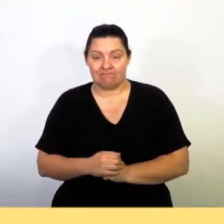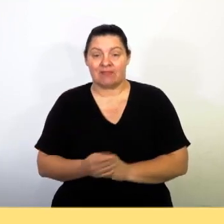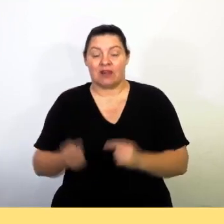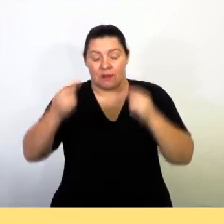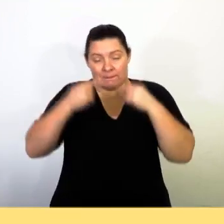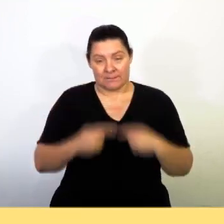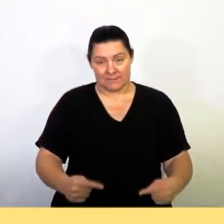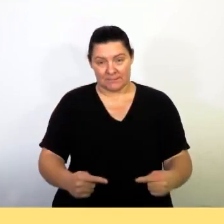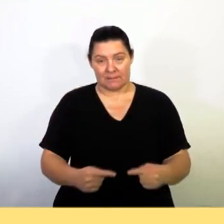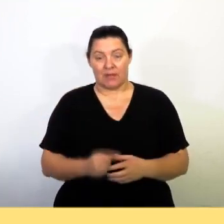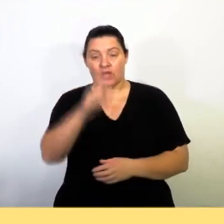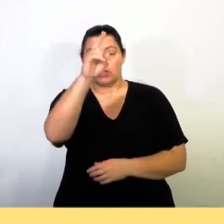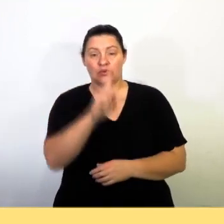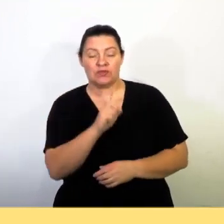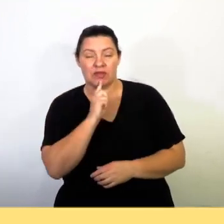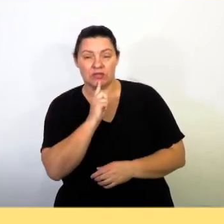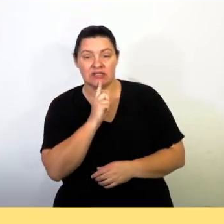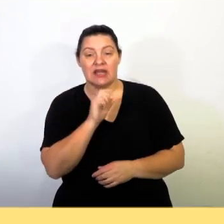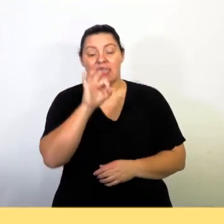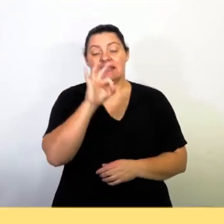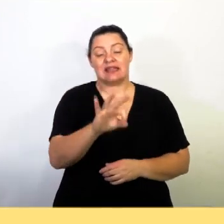2,370. I come here, it's going to be